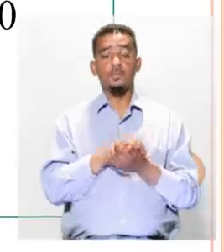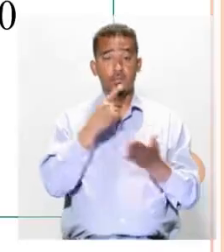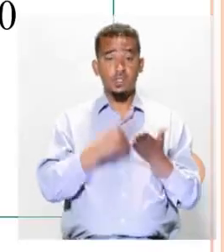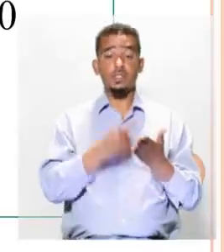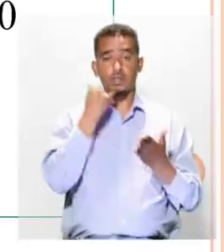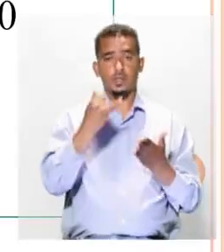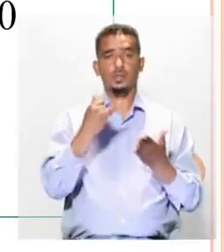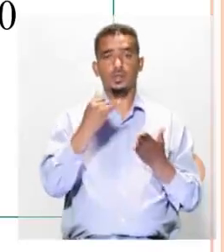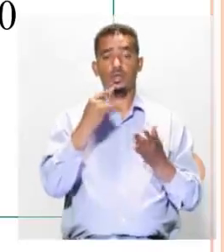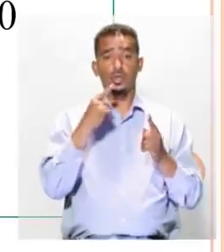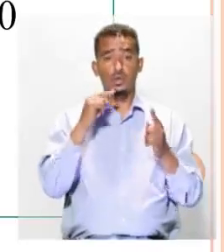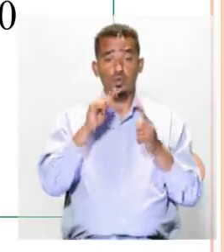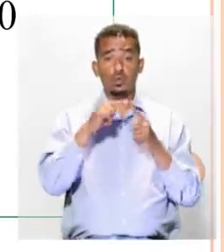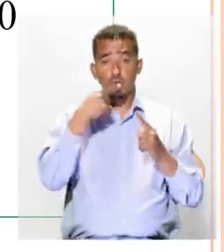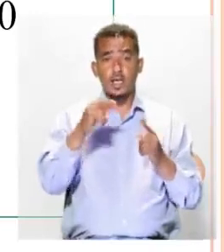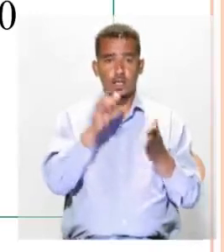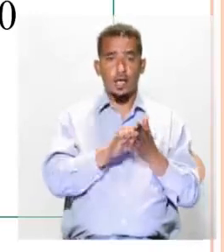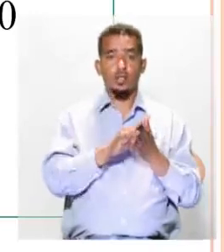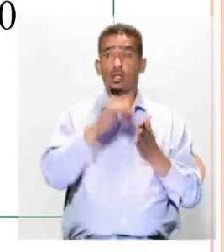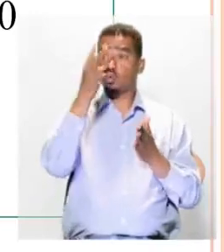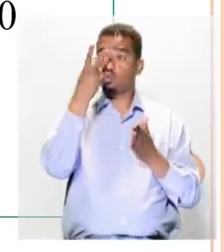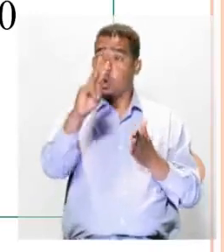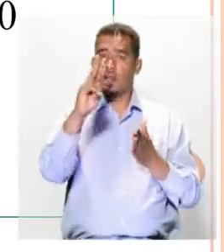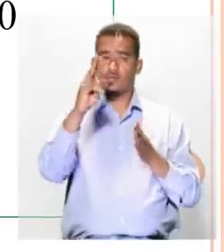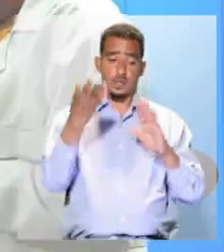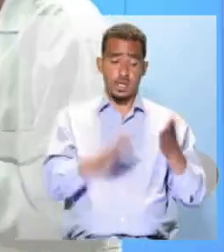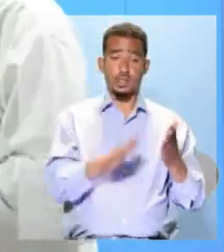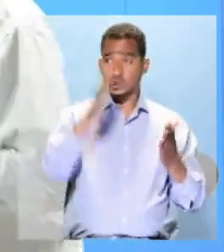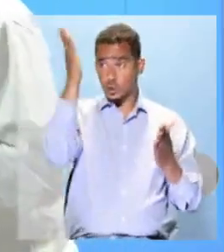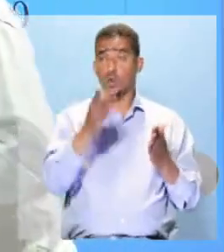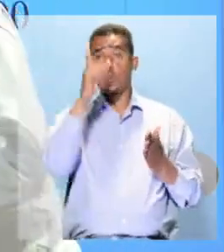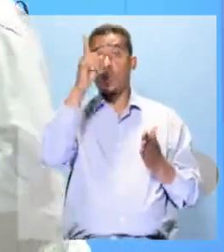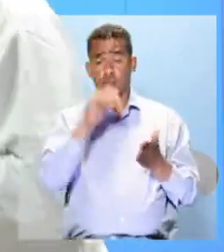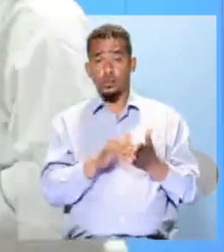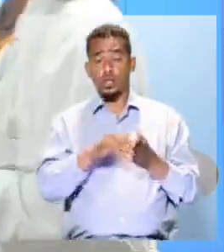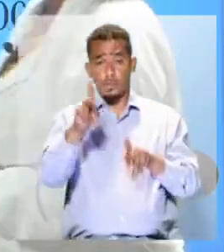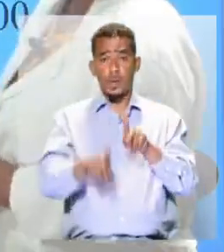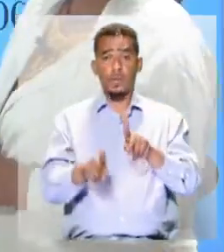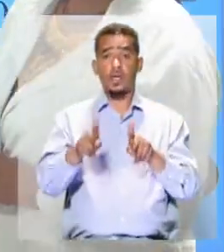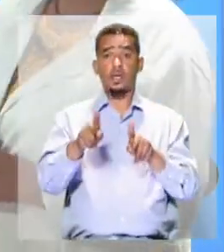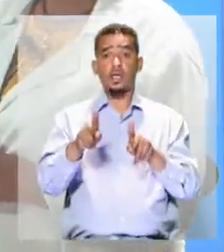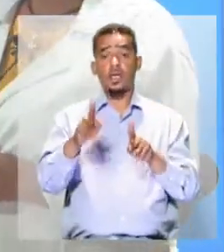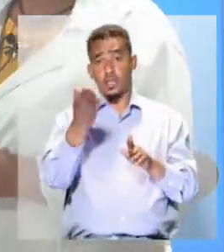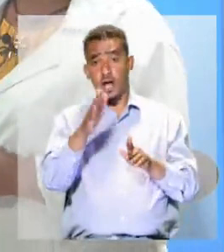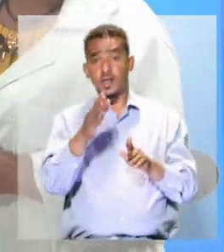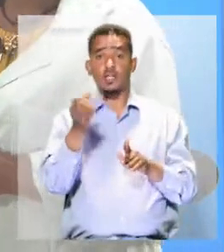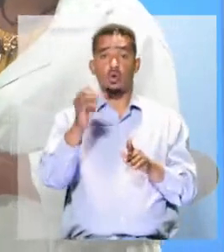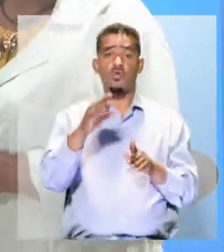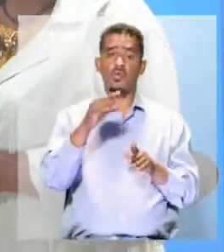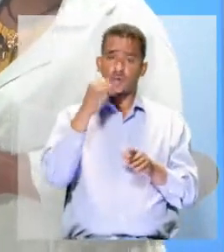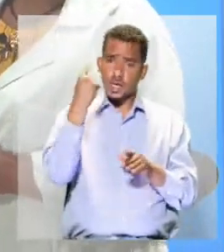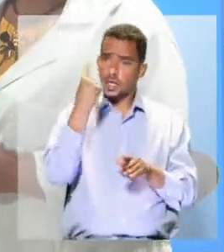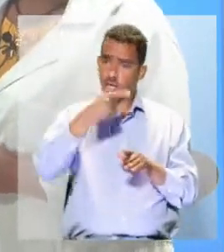This is to say that 12 days will occur for every 1,000 people on the average every other